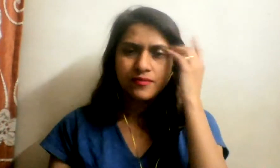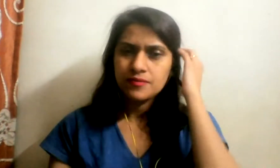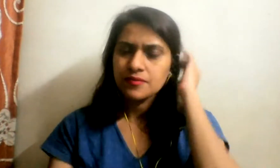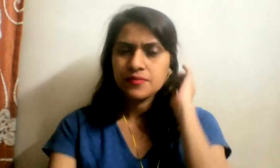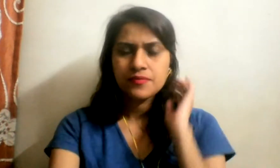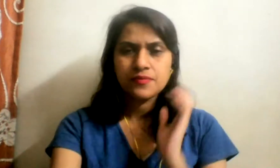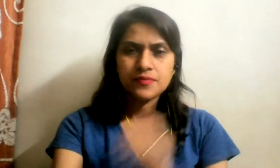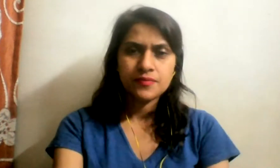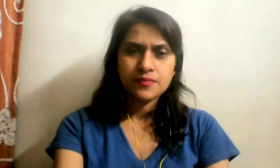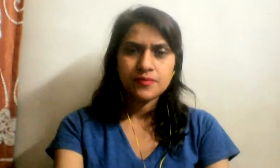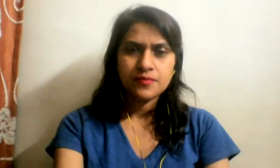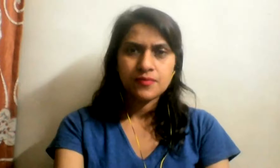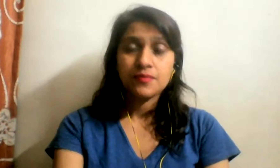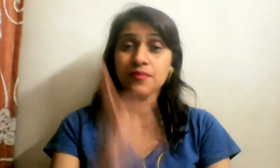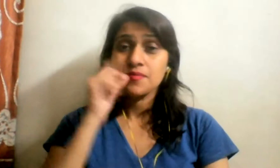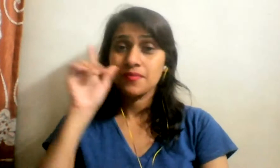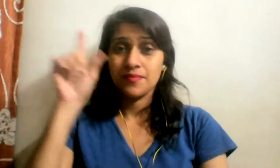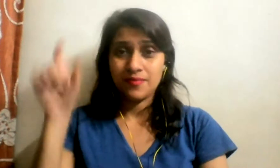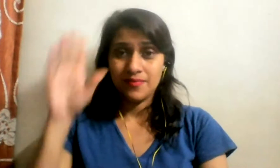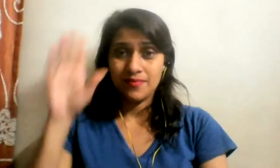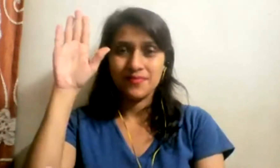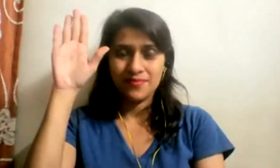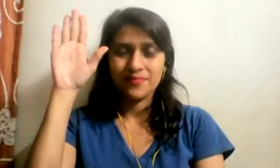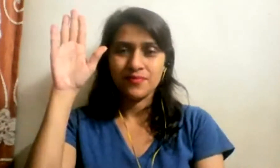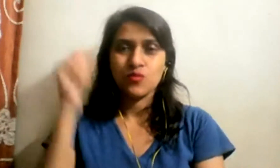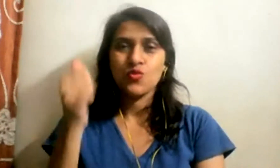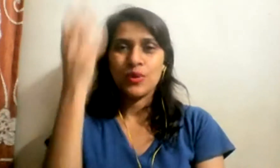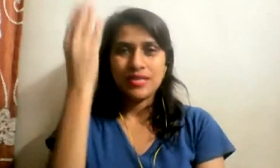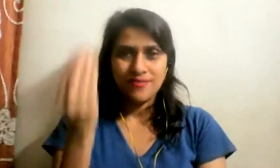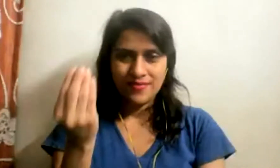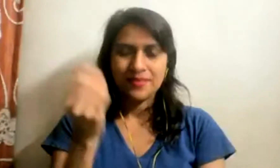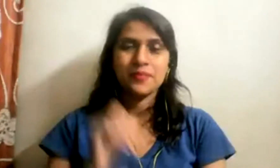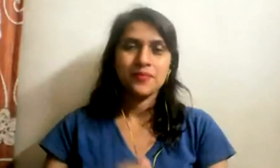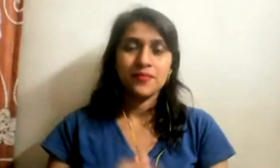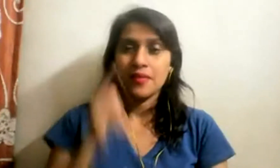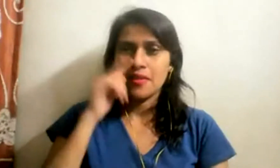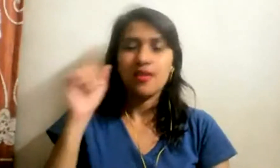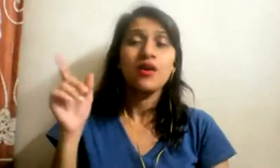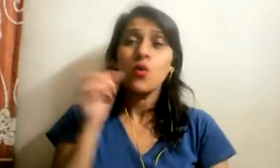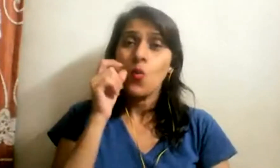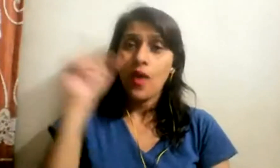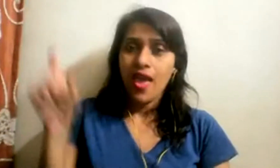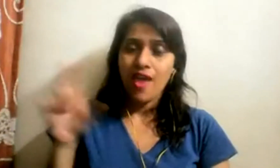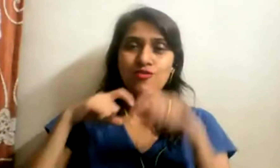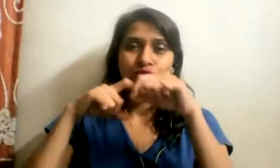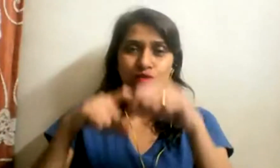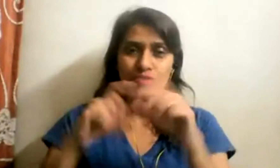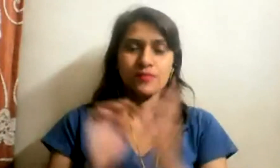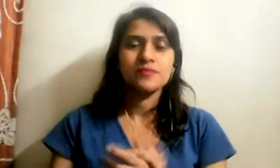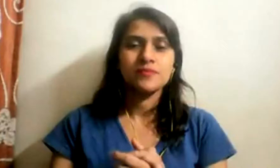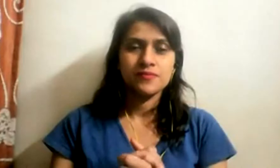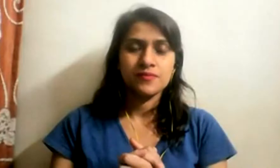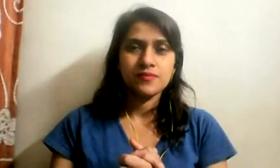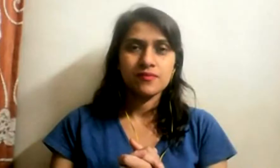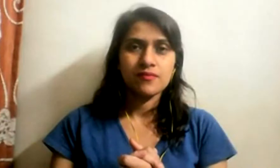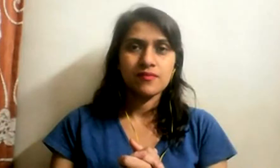Yeah, good evening, ma'am. Go ahead. Yeah, may I have a question, please? Yes. Yeah, so